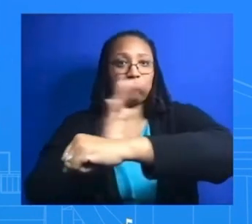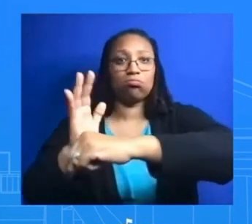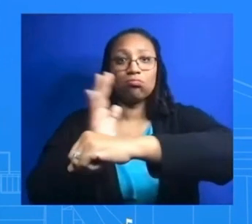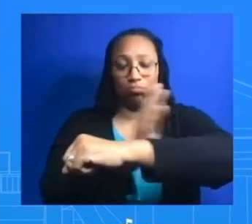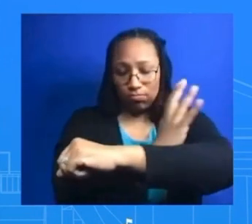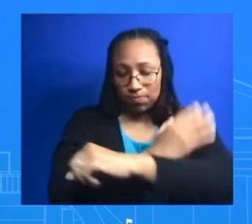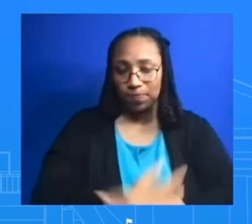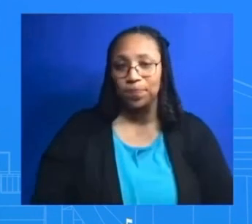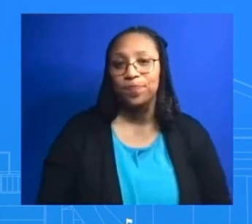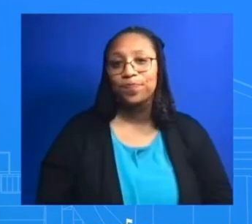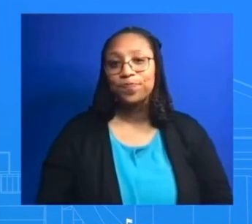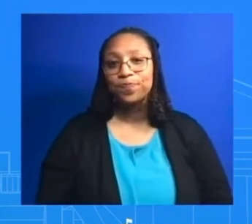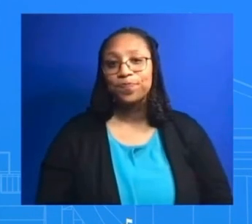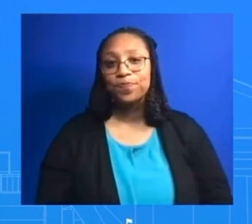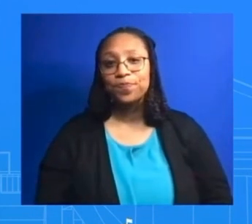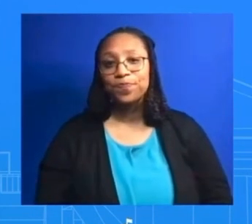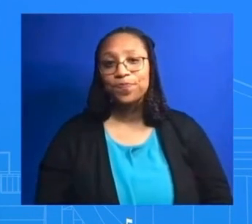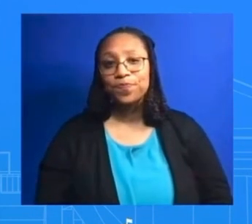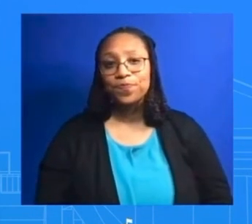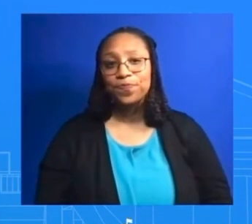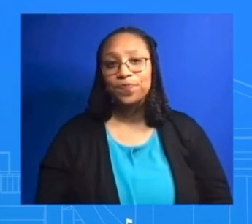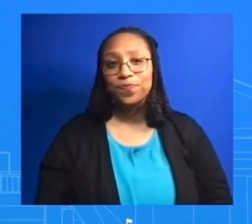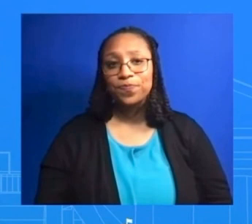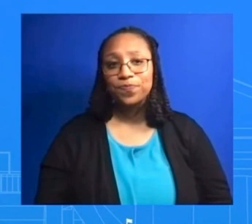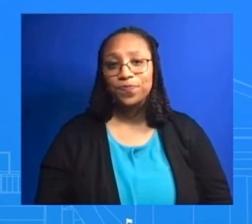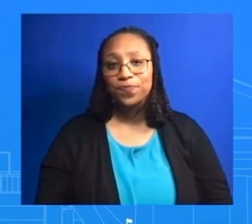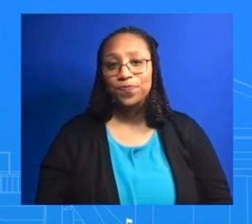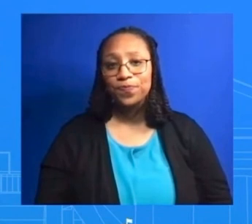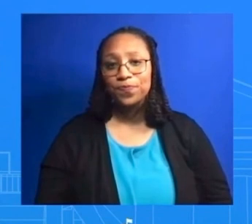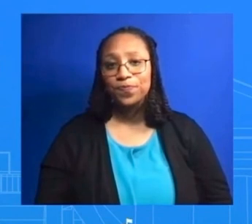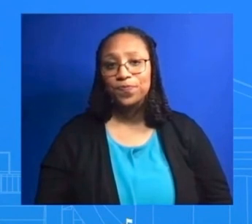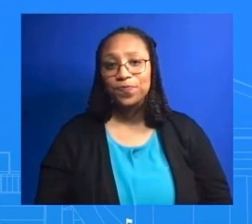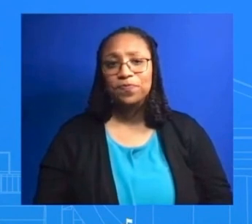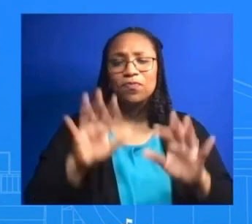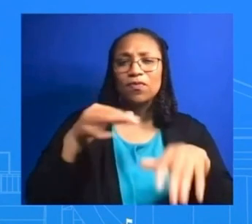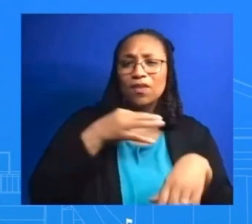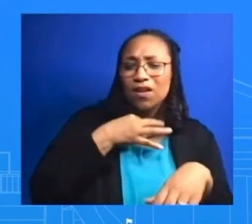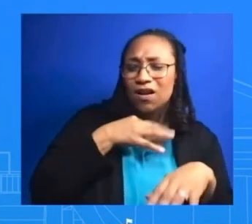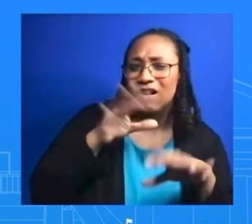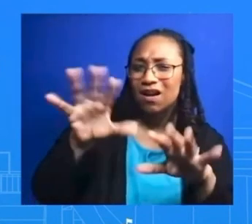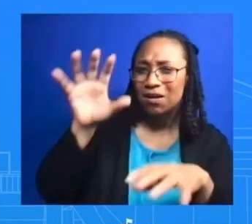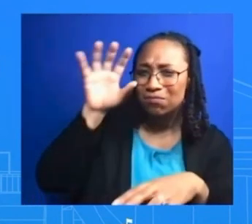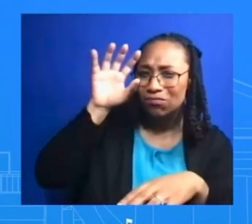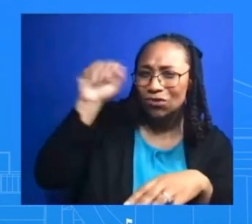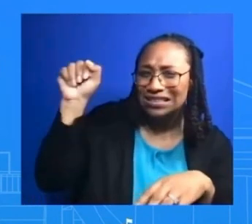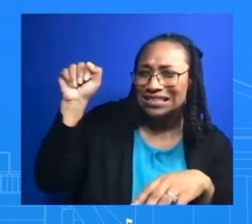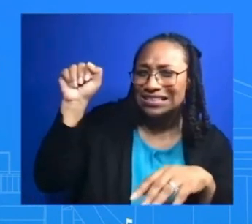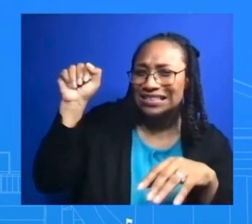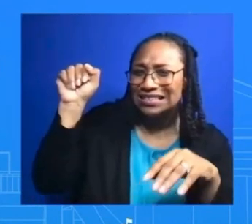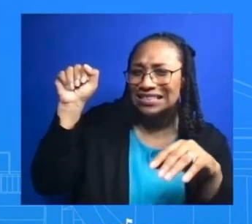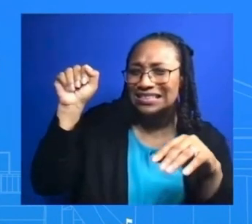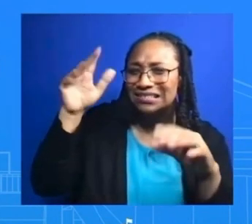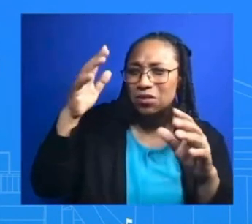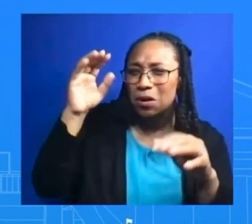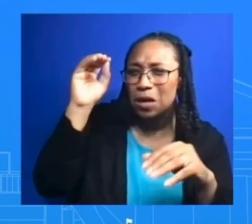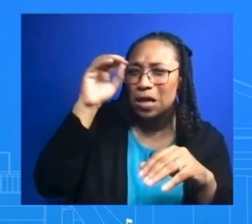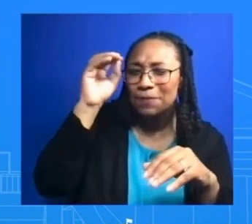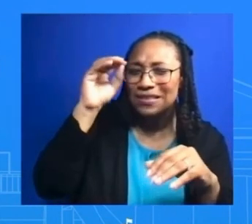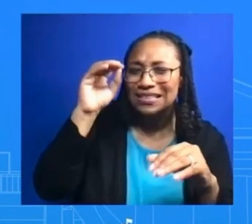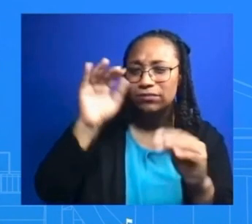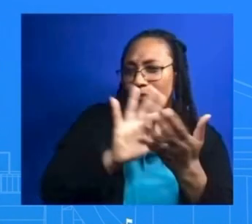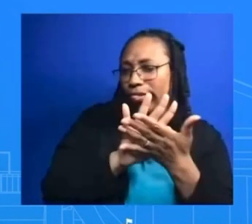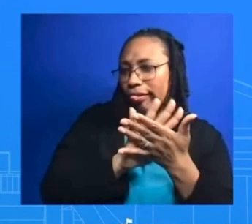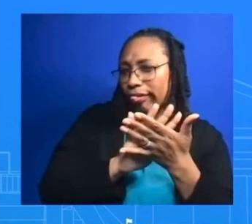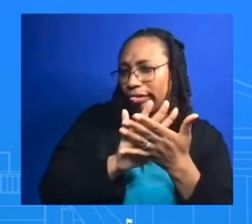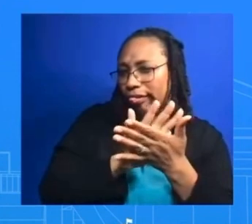opinions that I know have tripped up Biden administration policies over the last couple of years. Can you talk about how you see this opinion moving forward, applying in